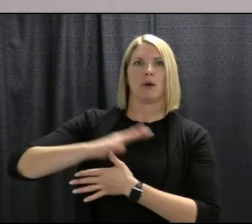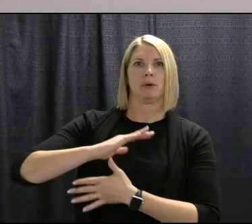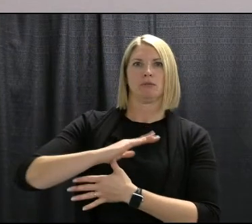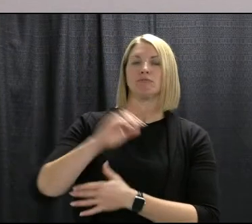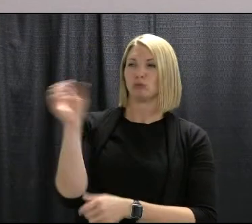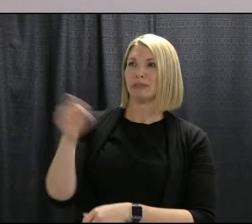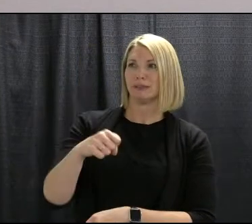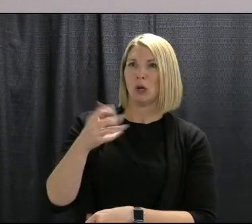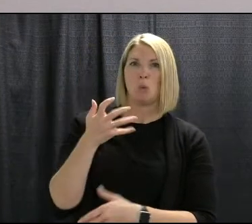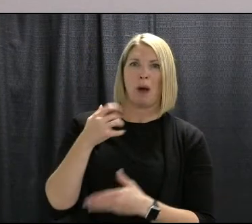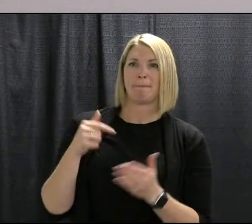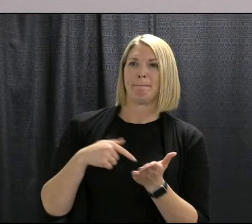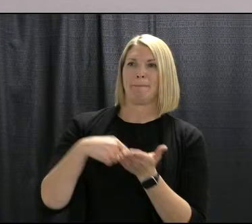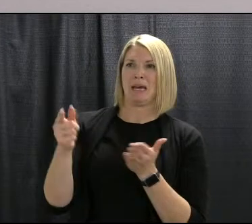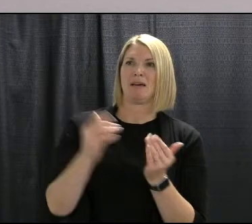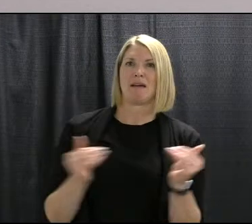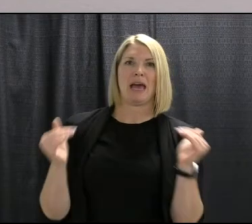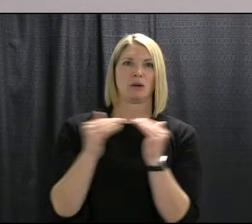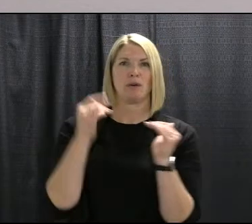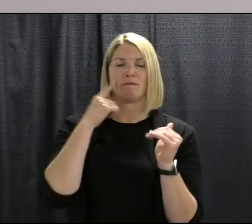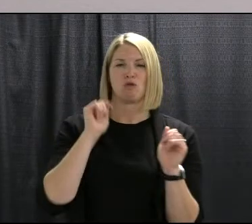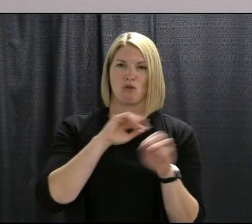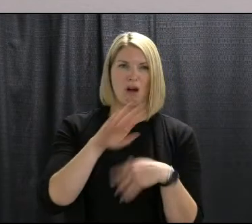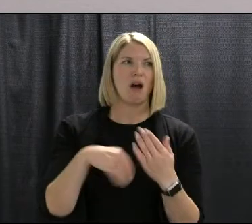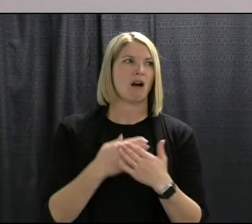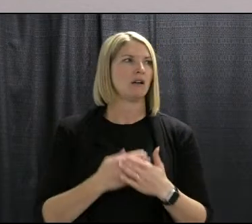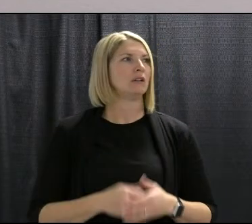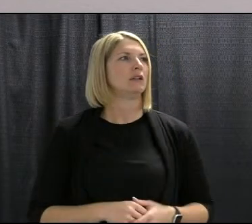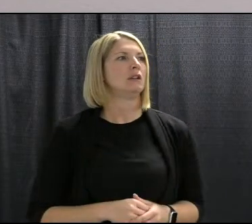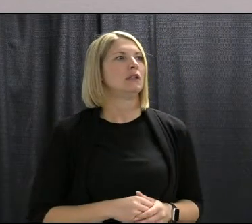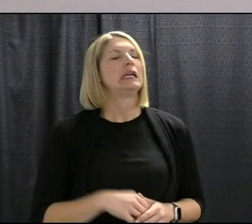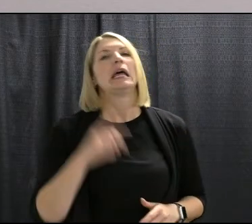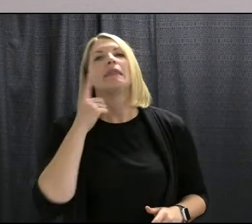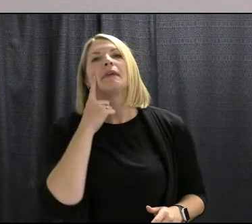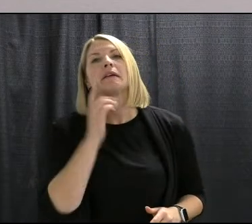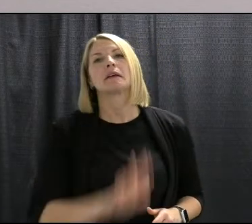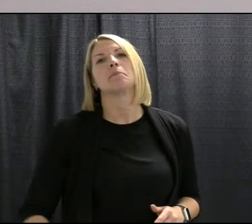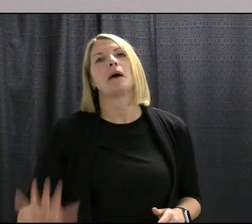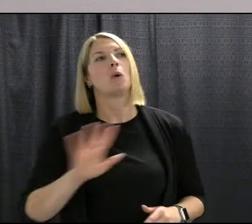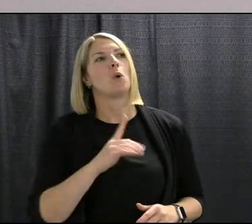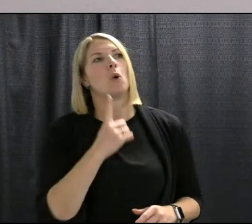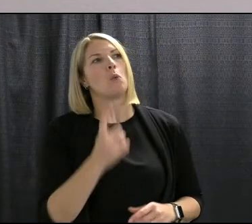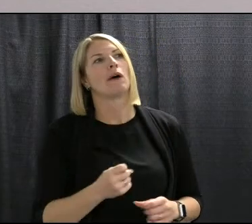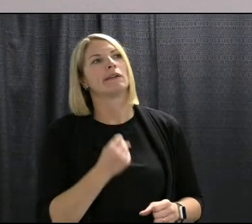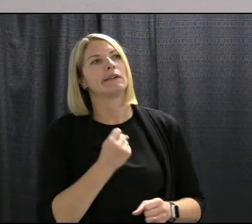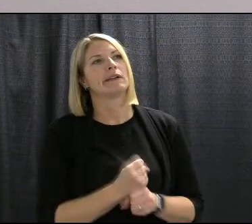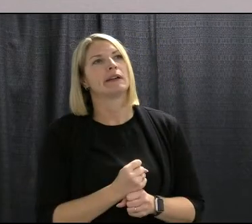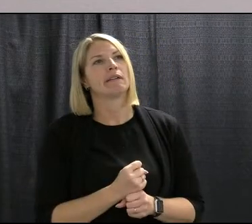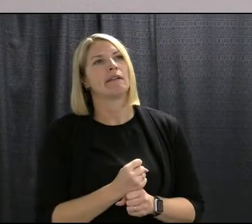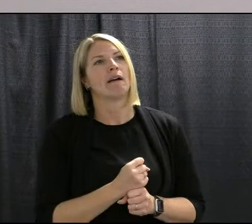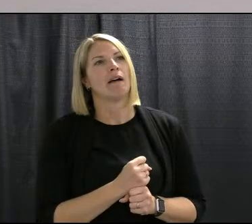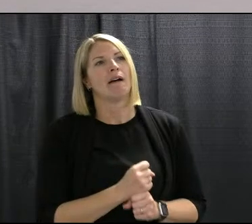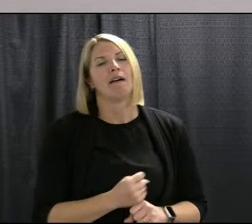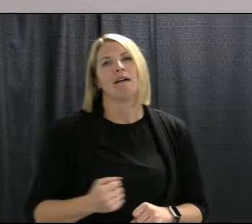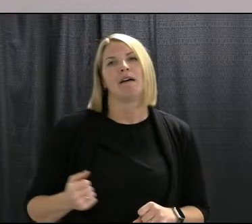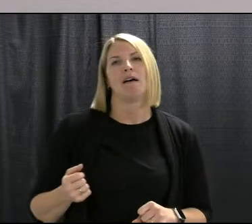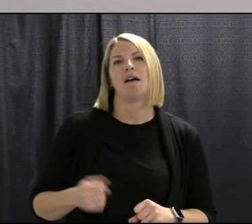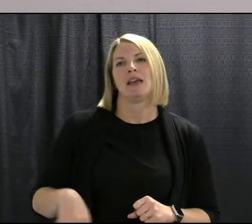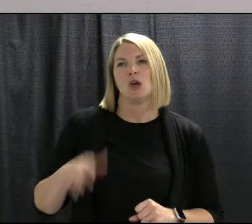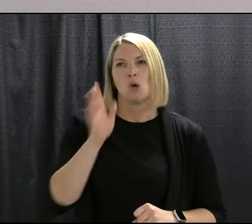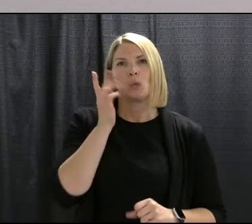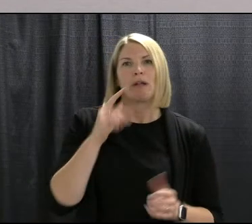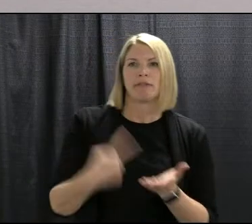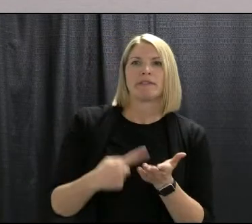in the private sector. It will take next steps. Do you think we'll be sitting here in a year hearing an announcement about If I had a this? crystal ball, I tell